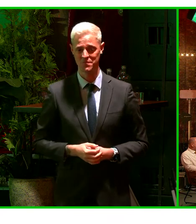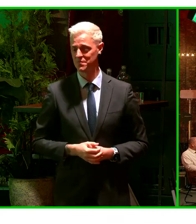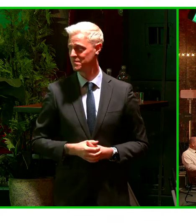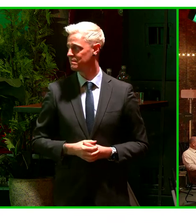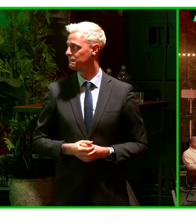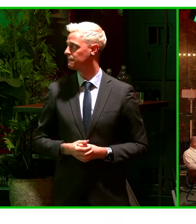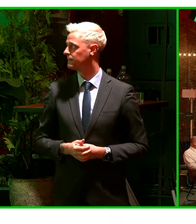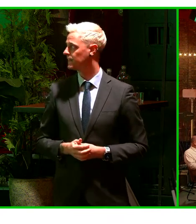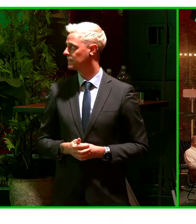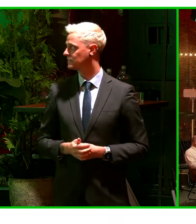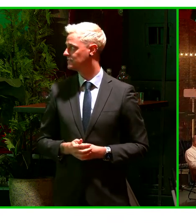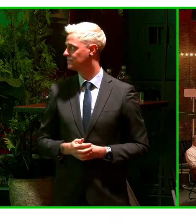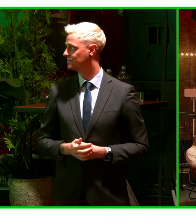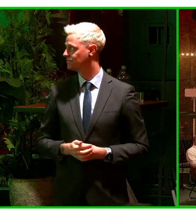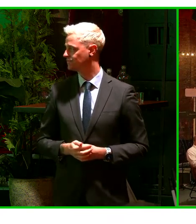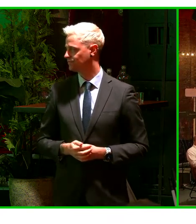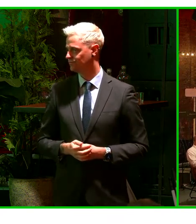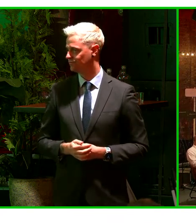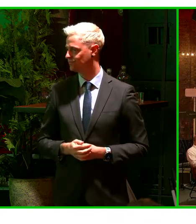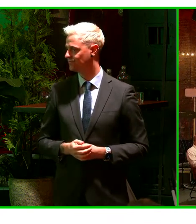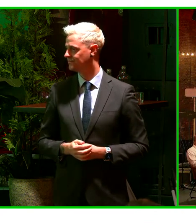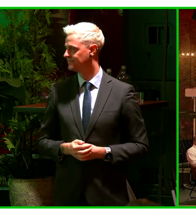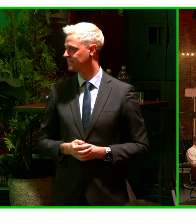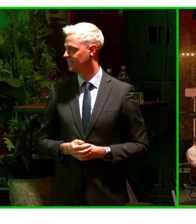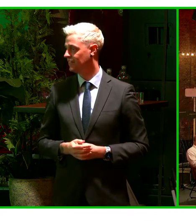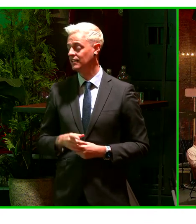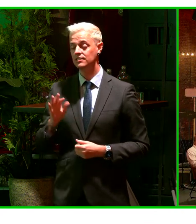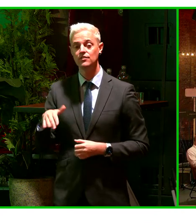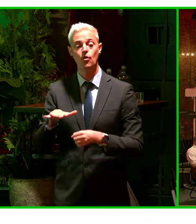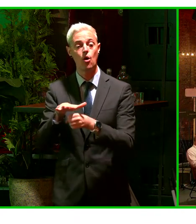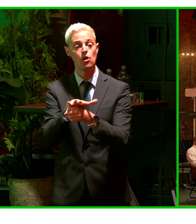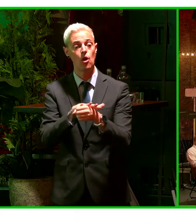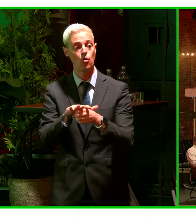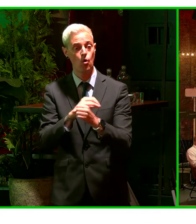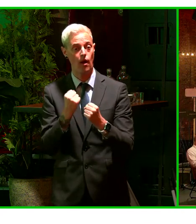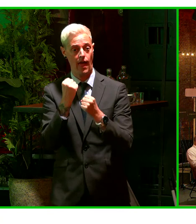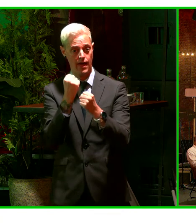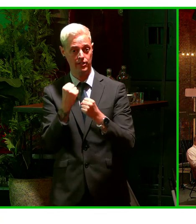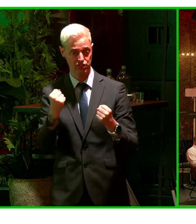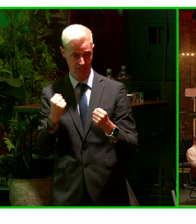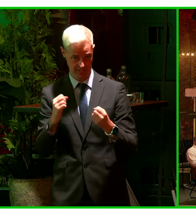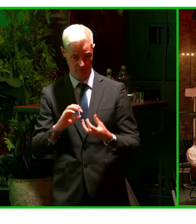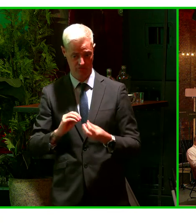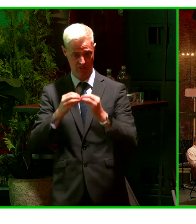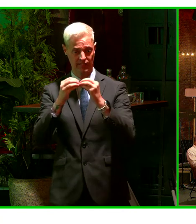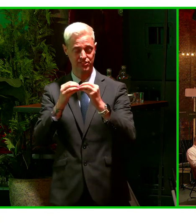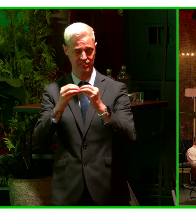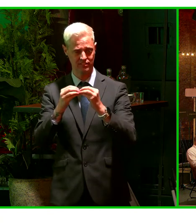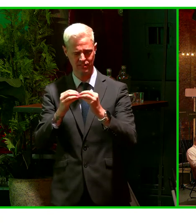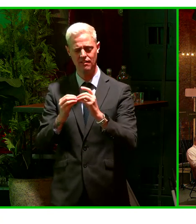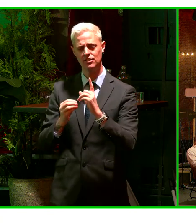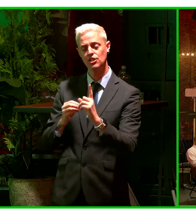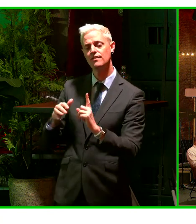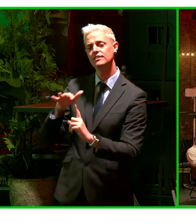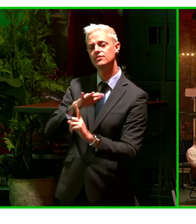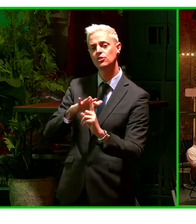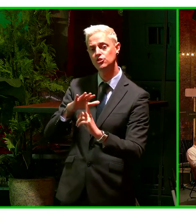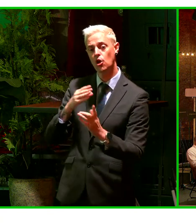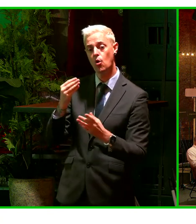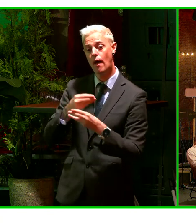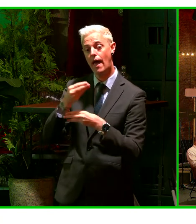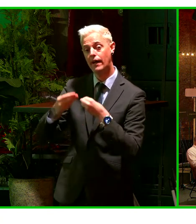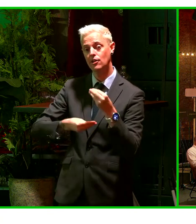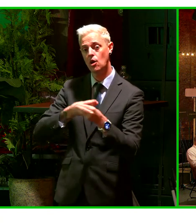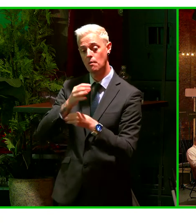And I'm going to go with local energy generation. So what are the socioeconomic benefits of more